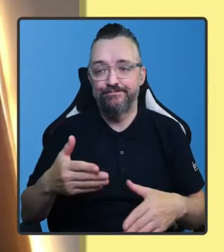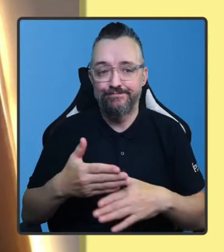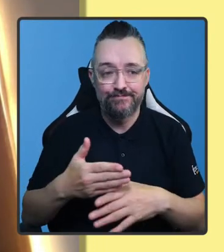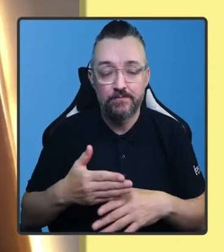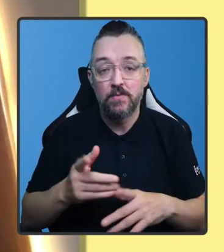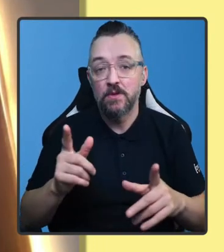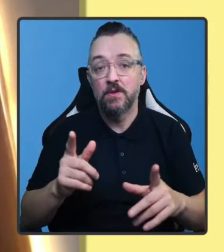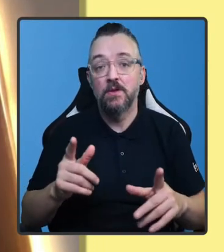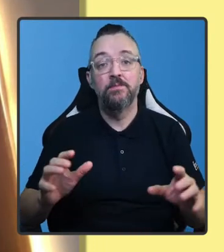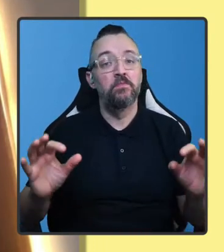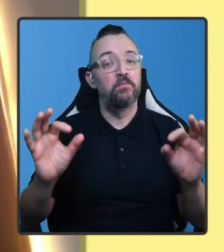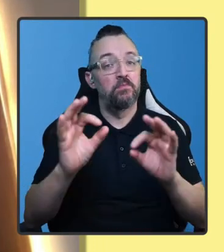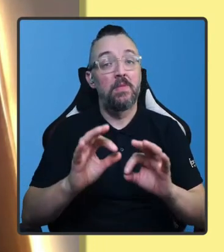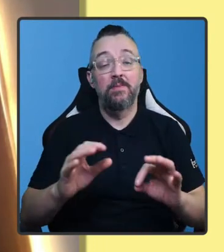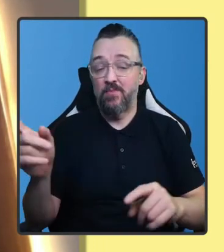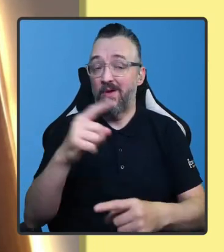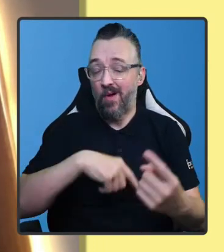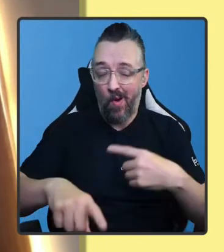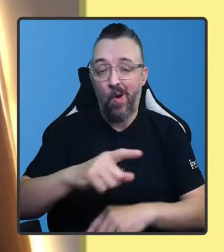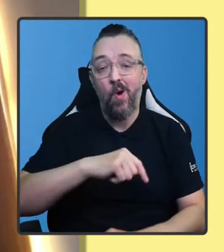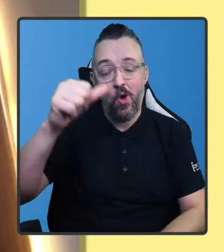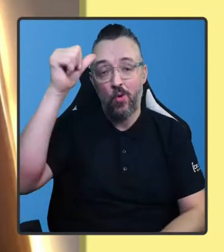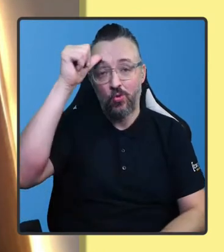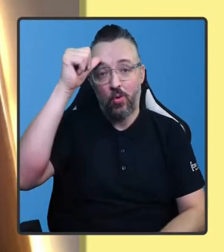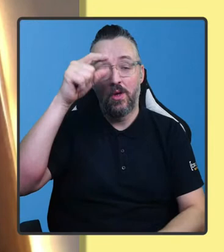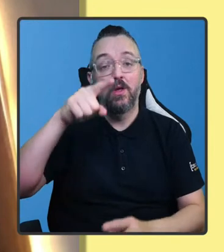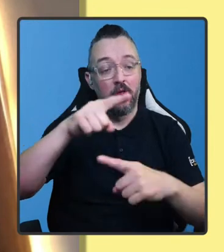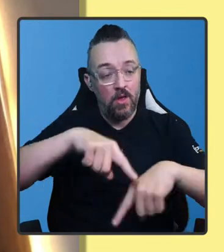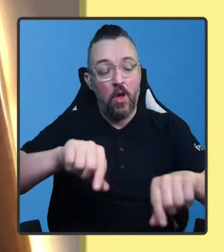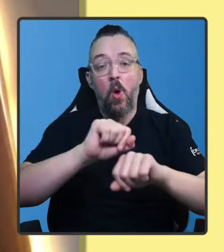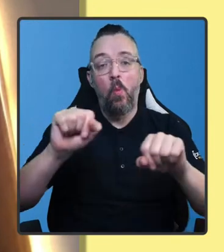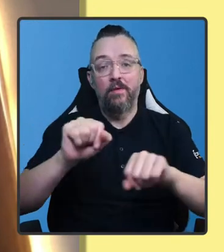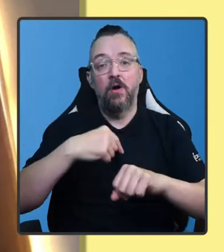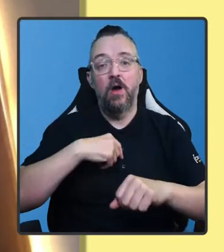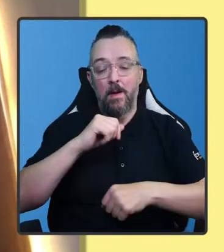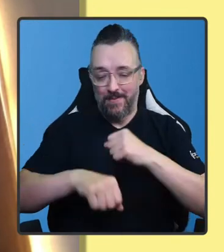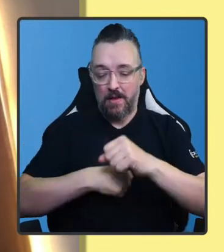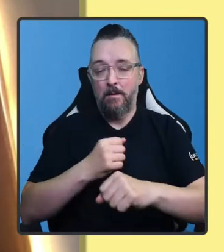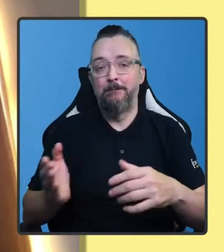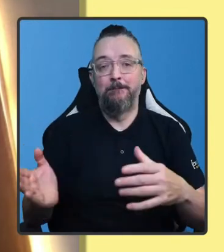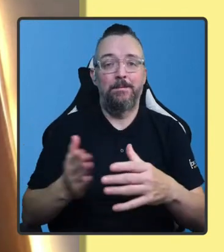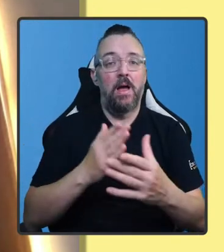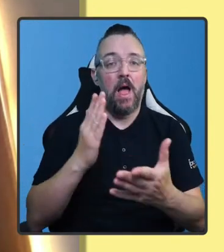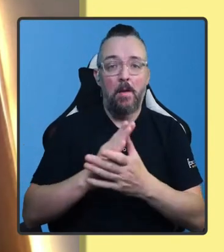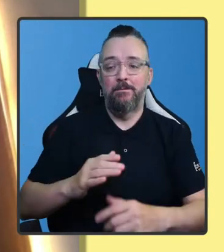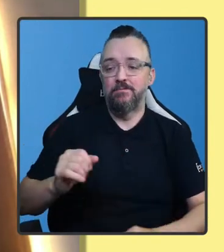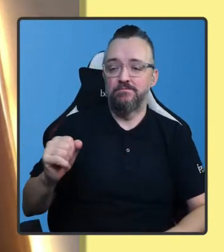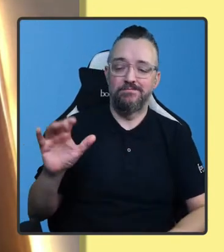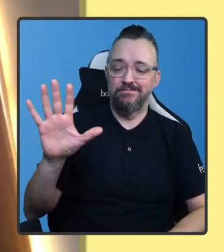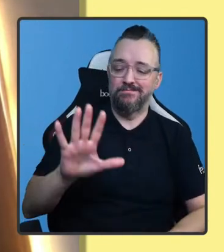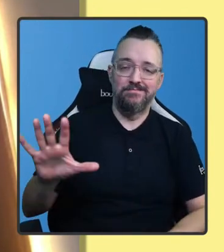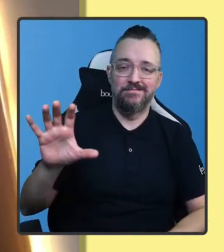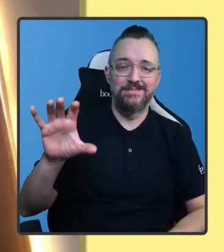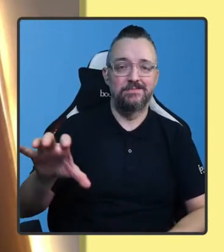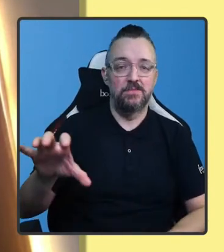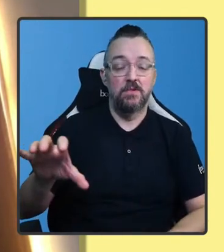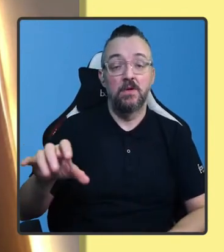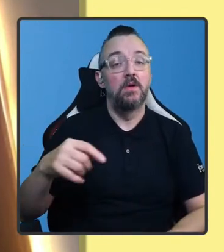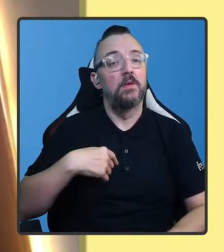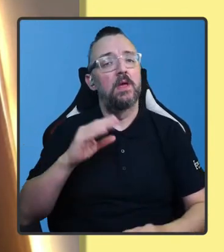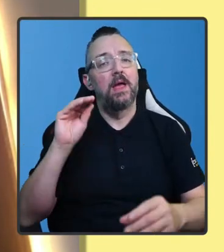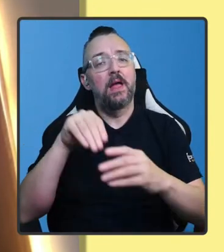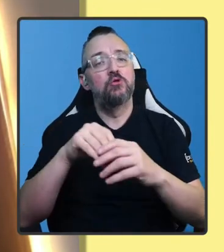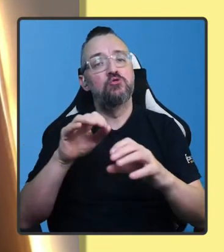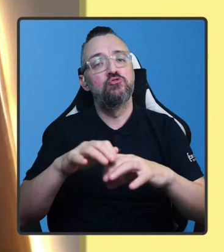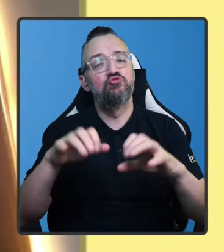is fooled. Everyone is waiting for us to be a nation again. When I arrived in the European Parliament, I